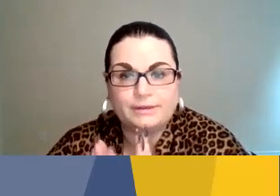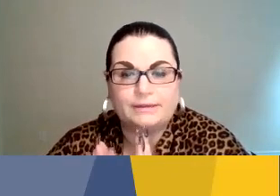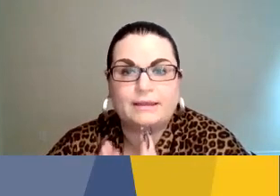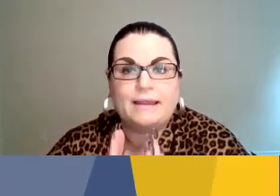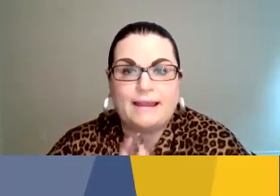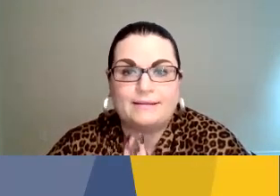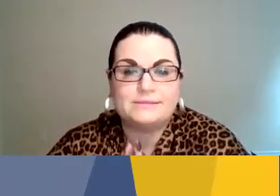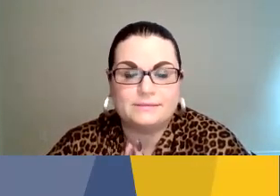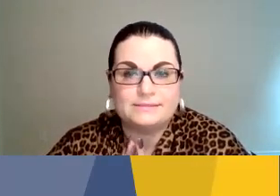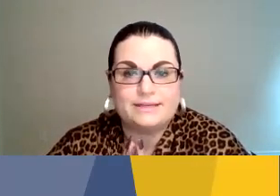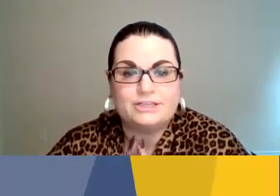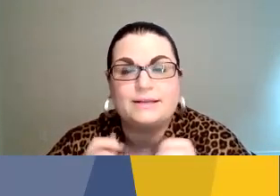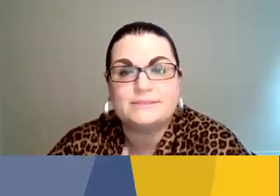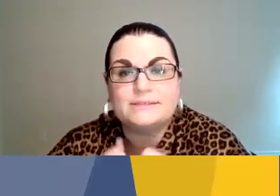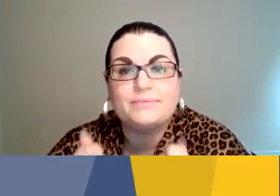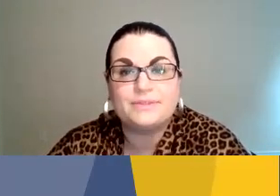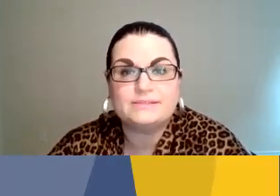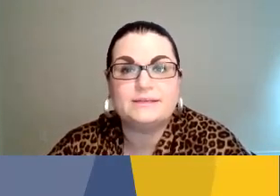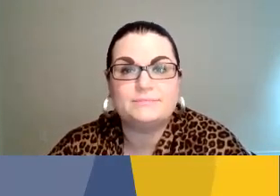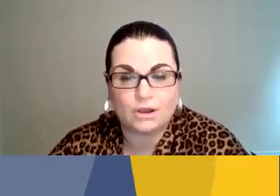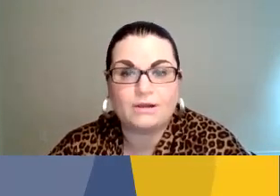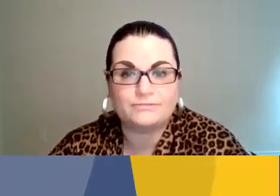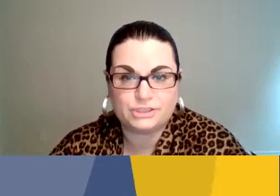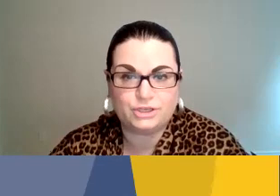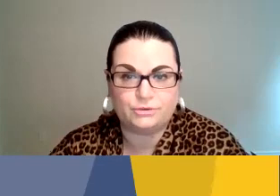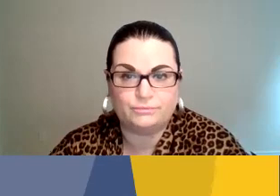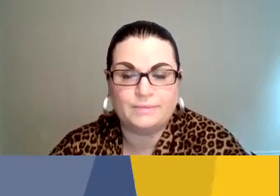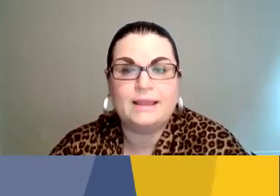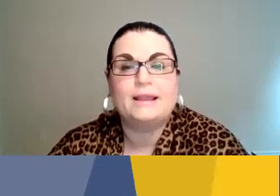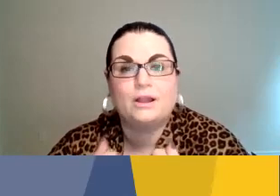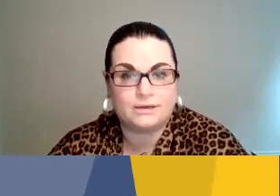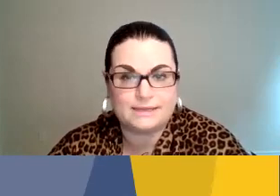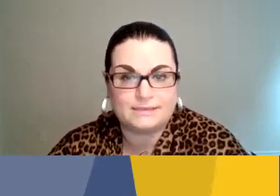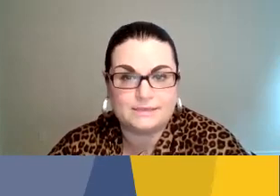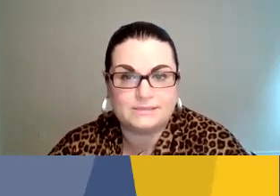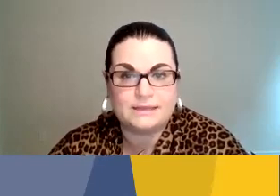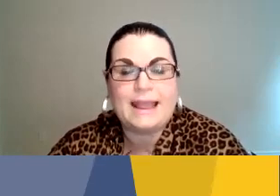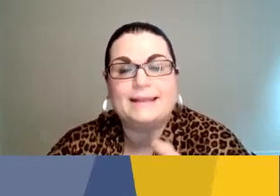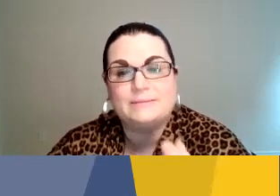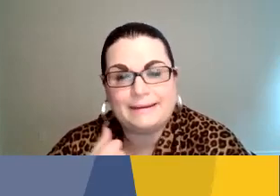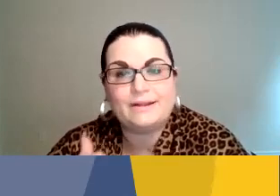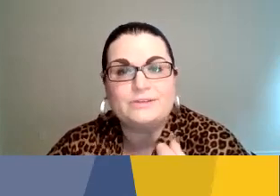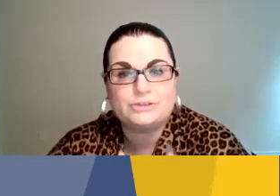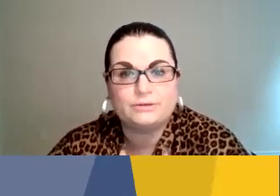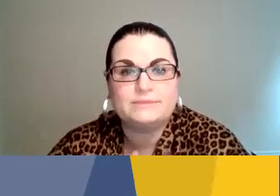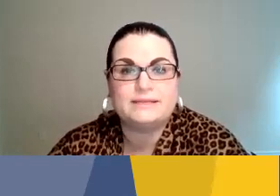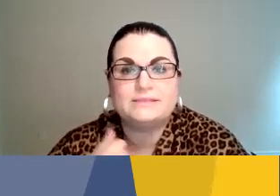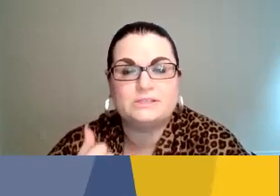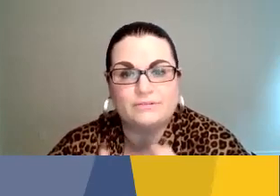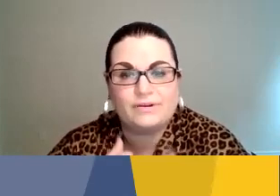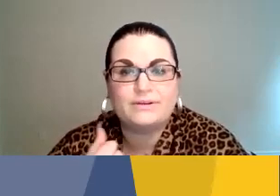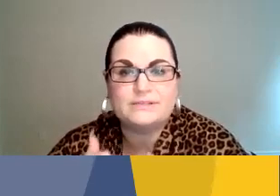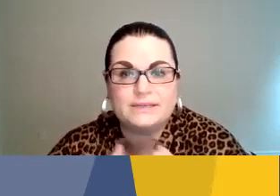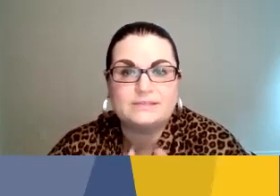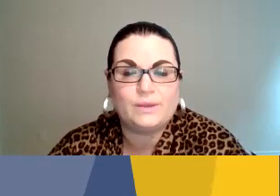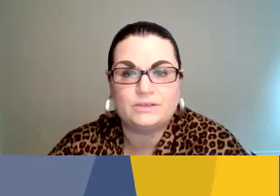you're looking at a solicitation and something seems off to you, contact us. And depending on the circumstances,